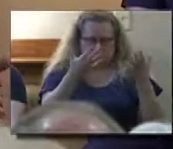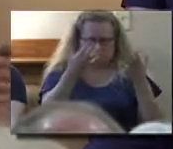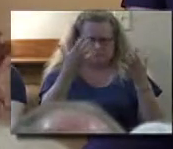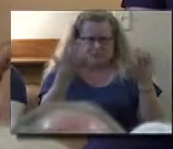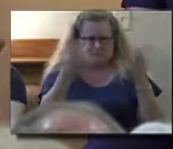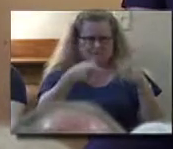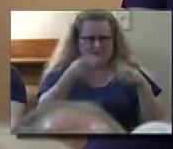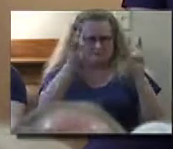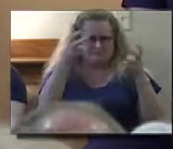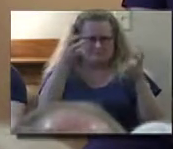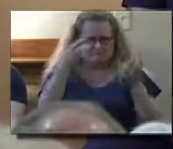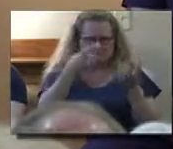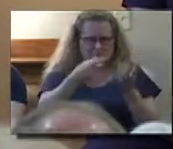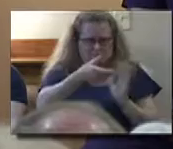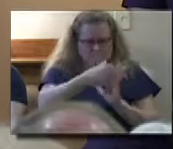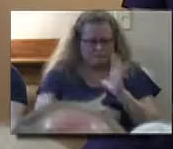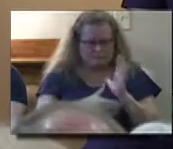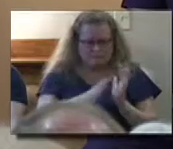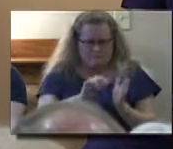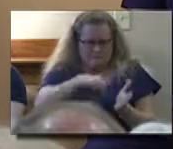talk, the main chapter.